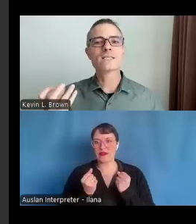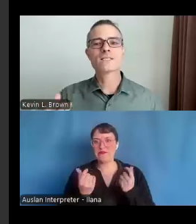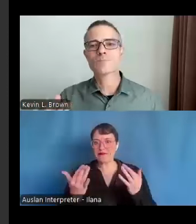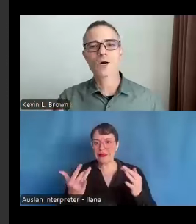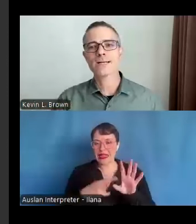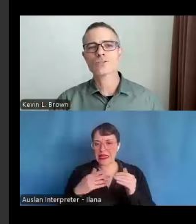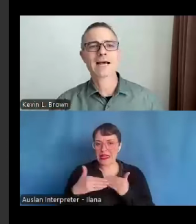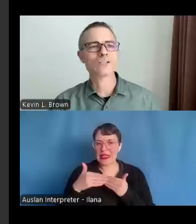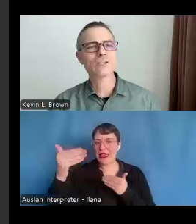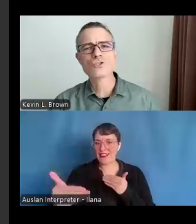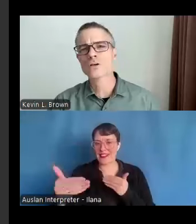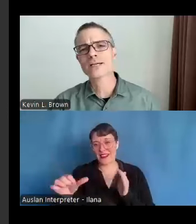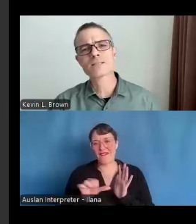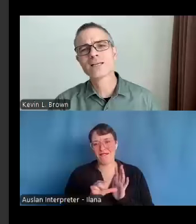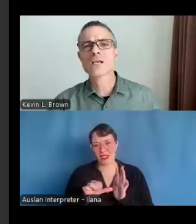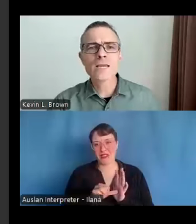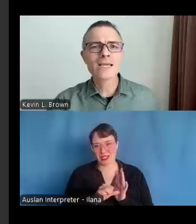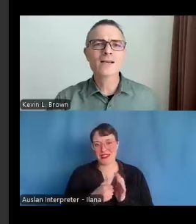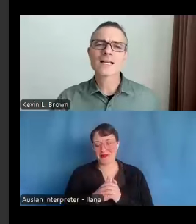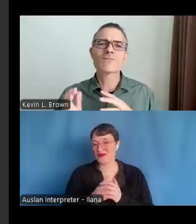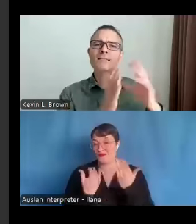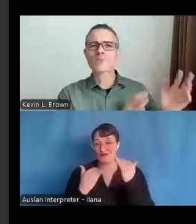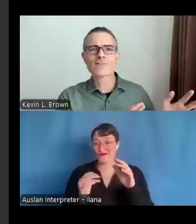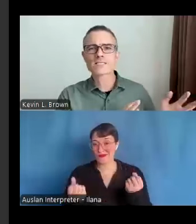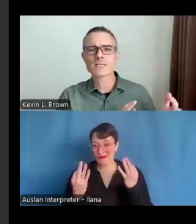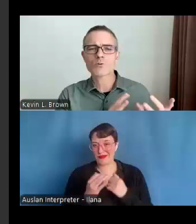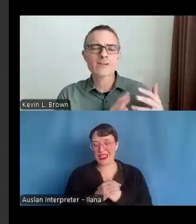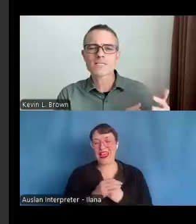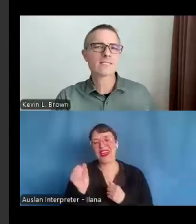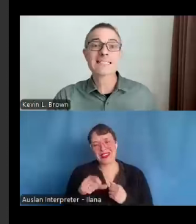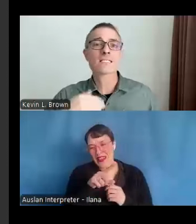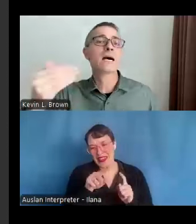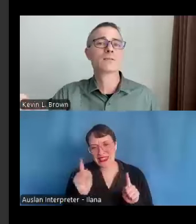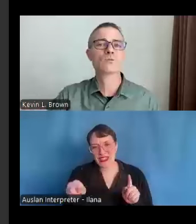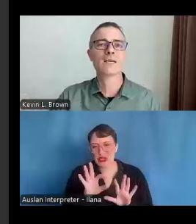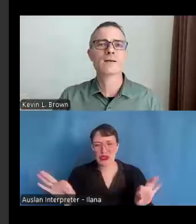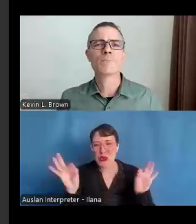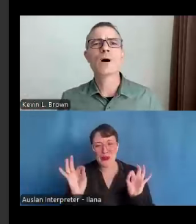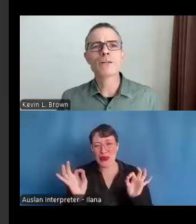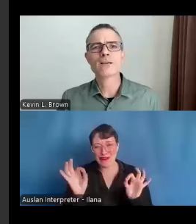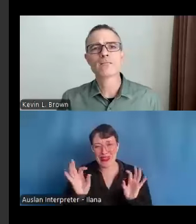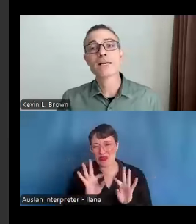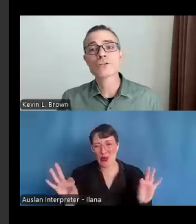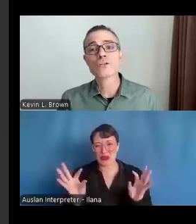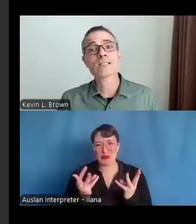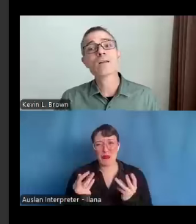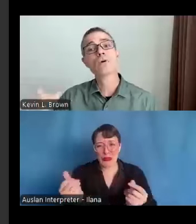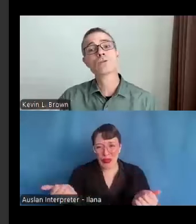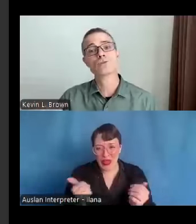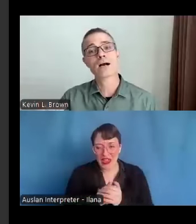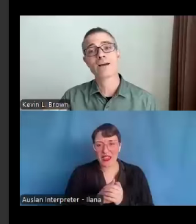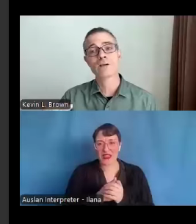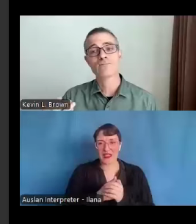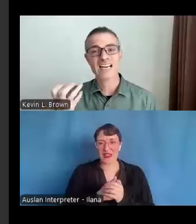one sentence marketing strategy. And sure, it's clunky, kind of like that previous sentence. It's not supposed to be public facing messaging. It's